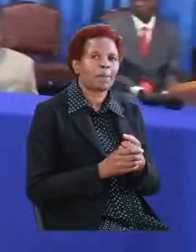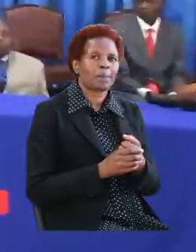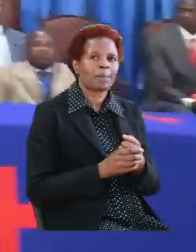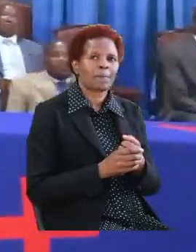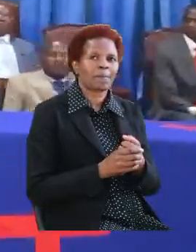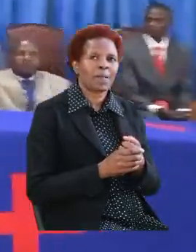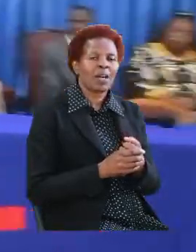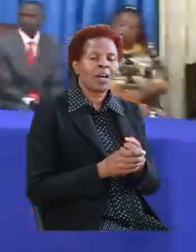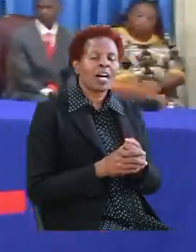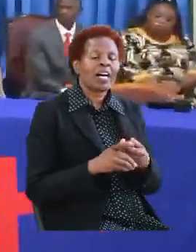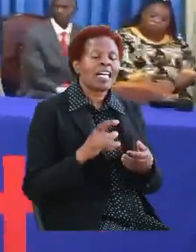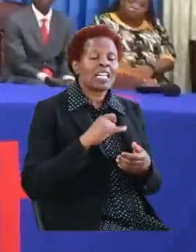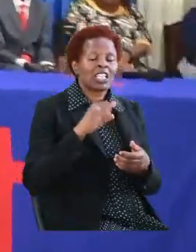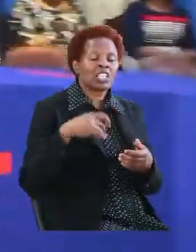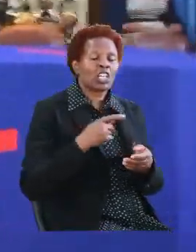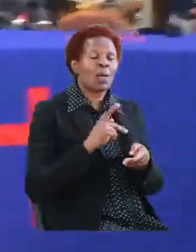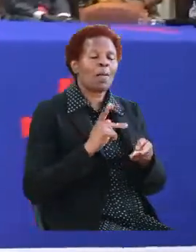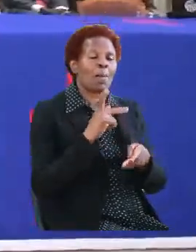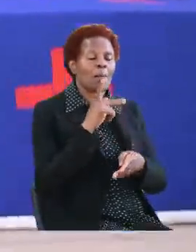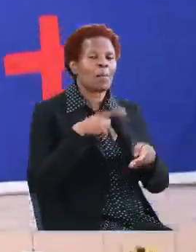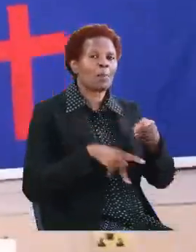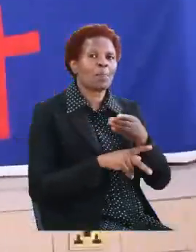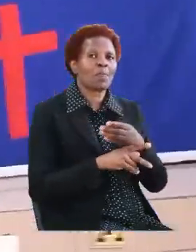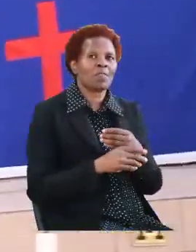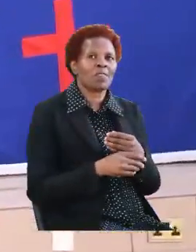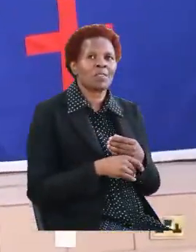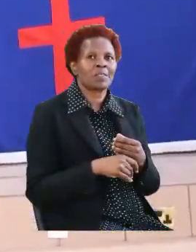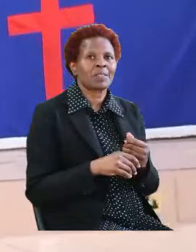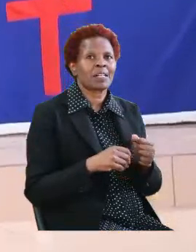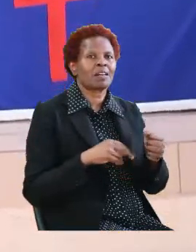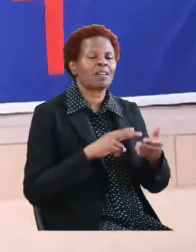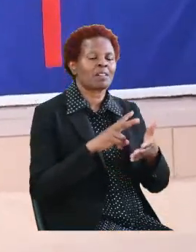Prophet Jeremiah speaks in Jeremiah chapter number 8.